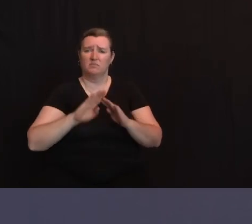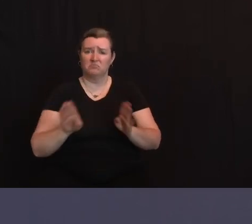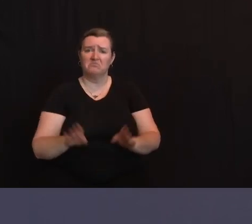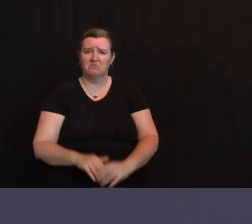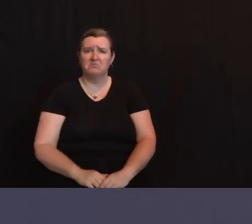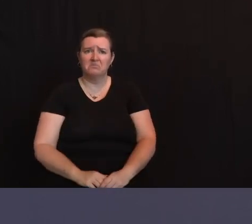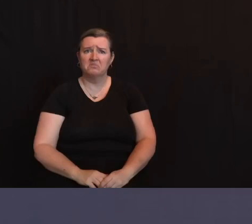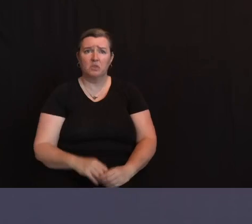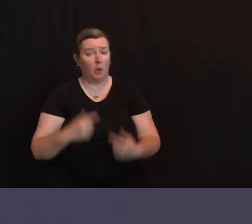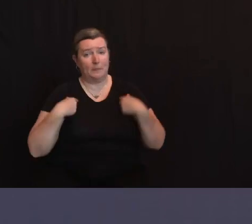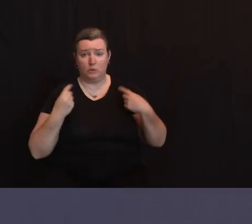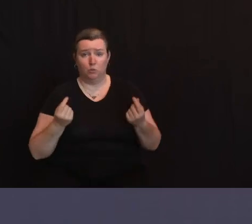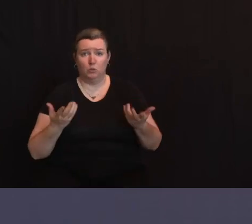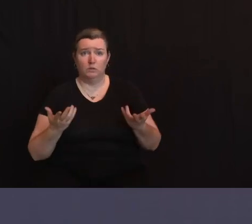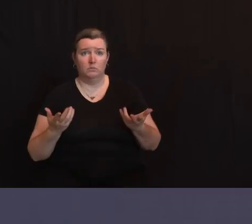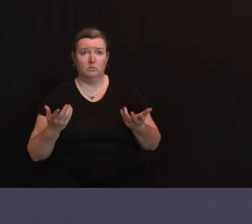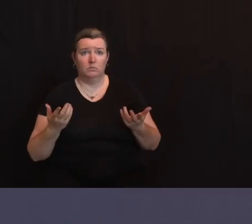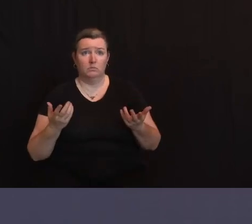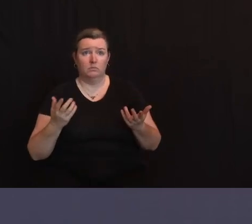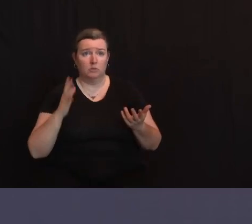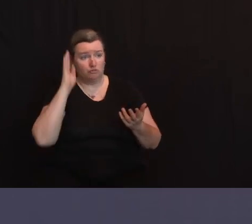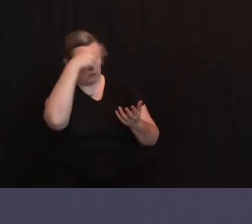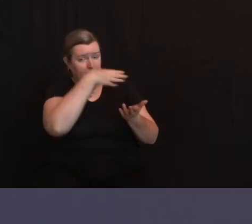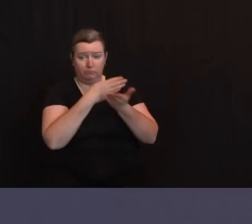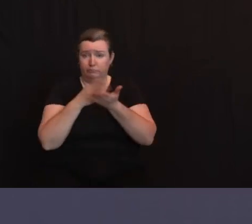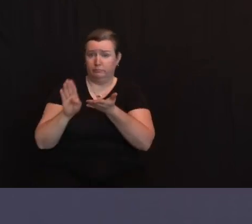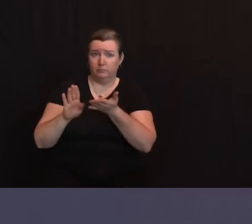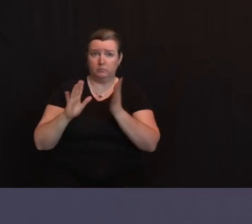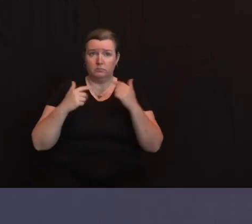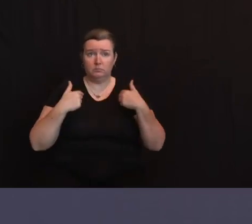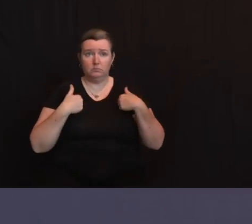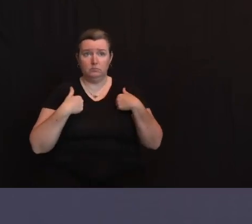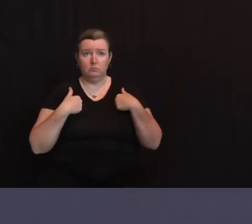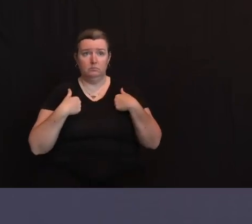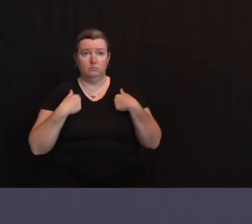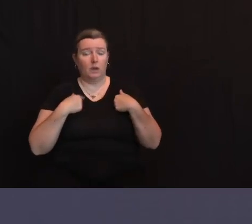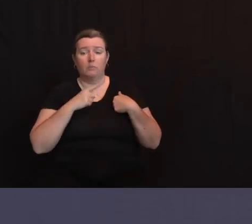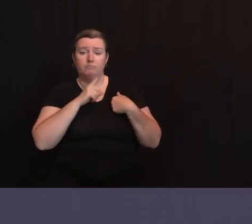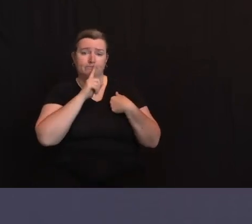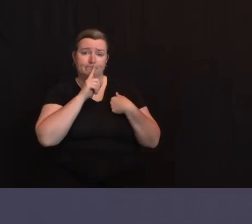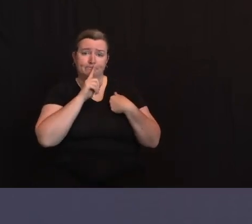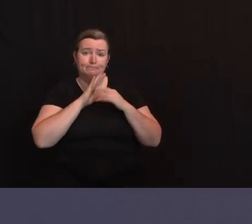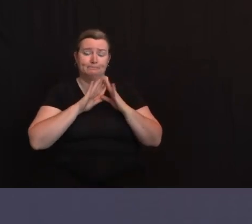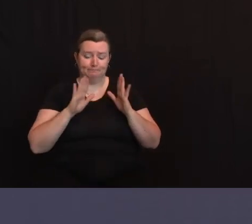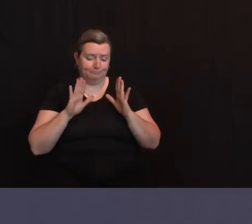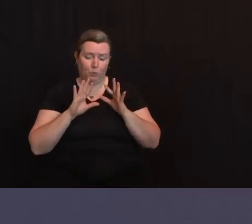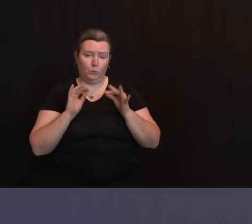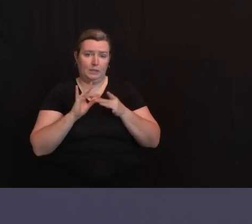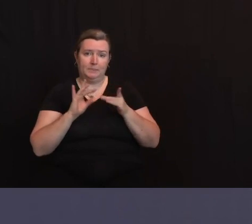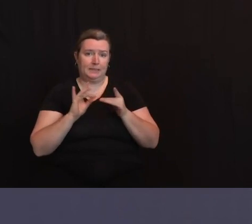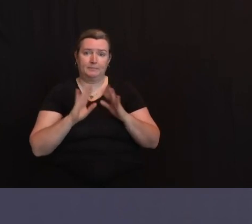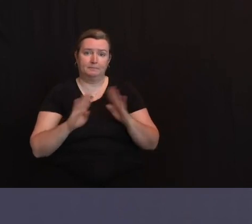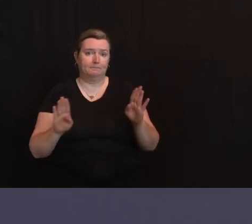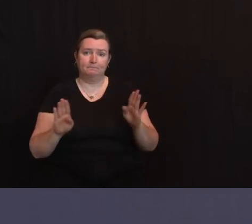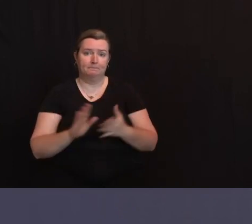won't comment on. I will say this, it's a good opportunity for me to reiterate, everybody go on, give me,